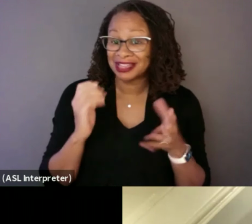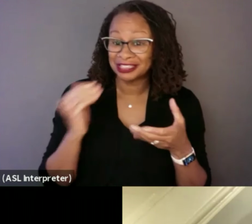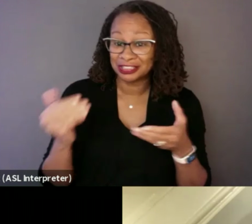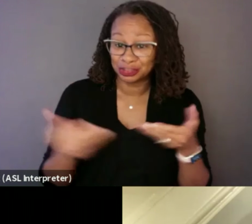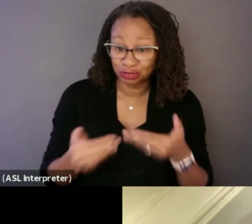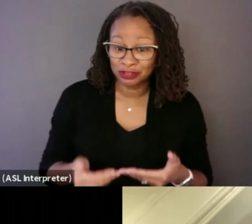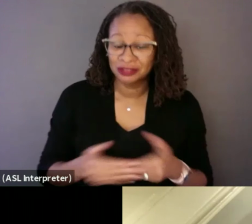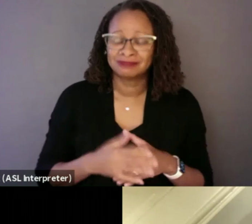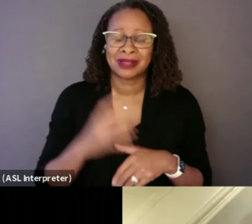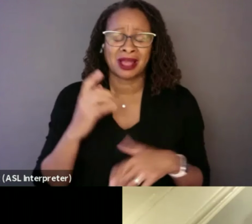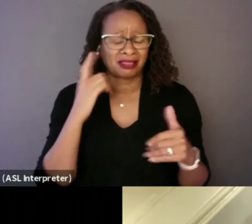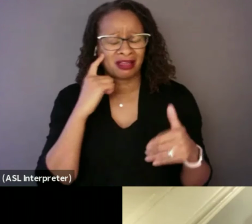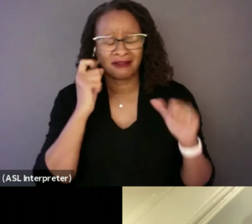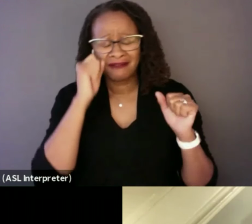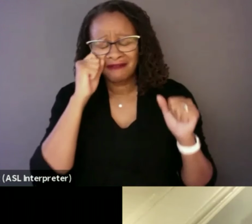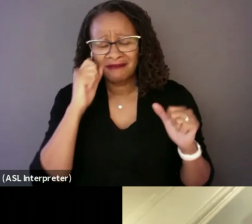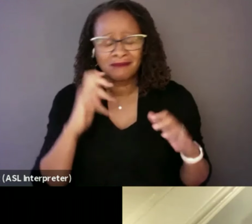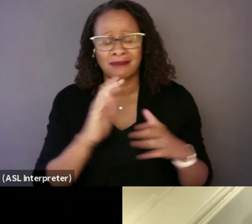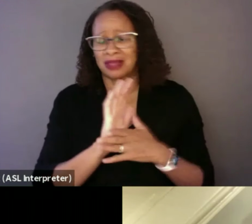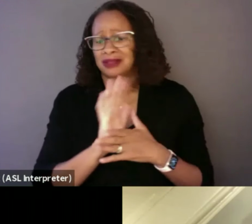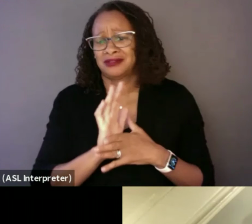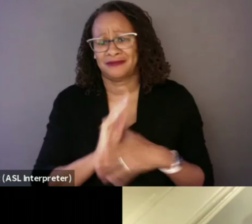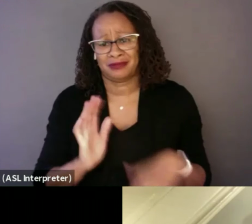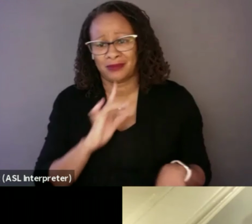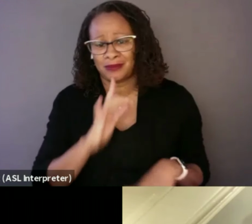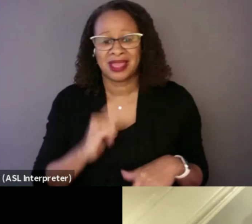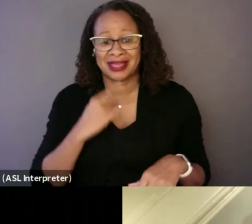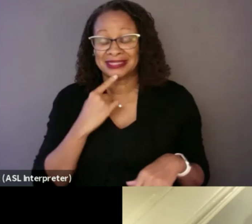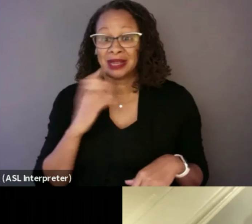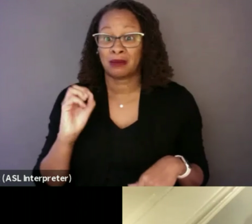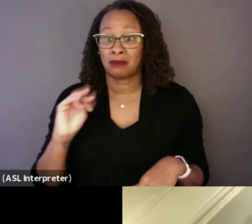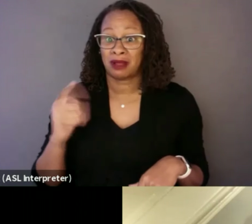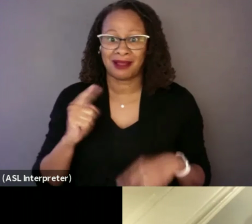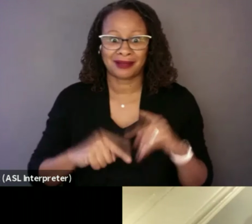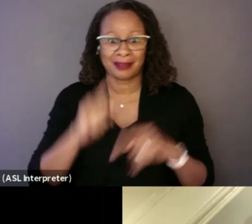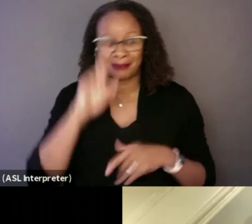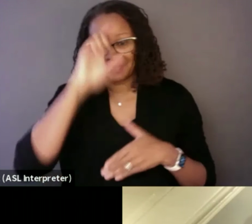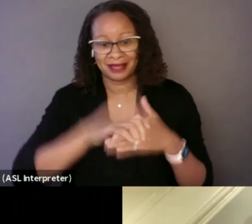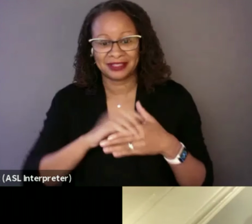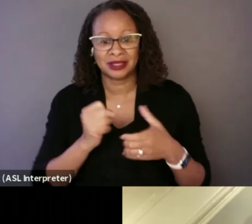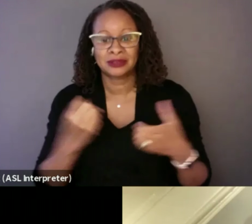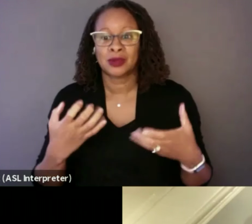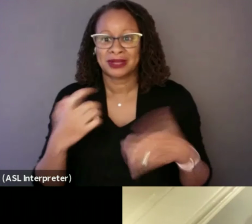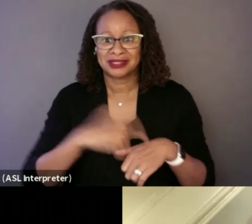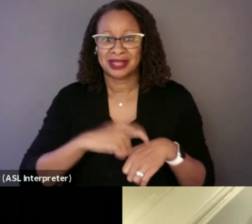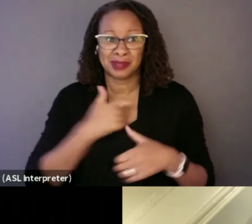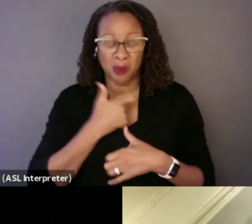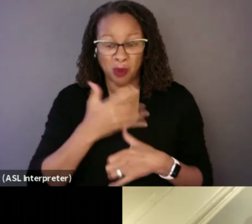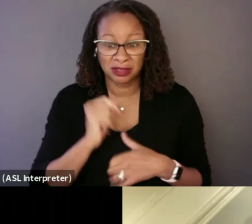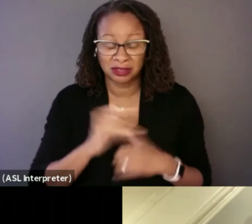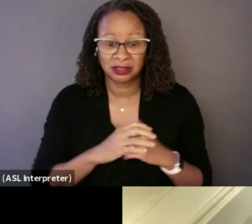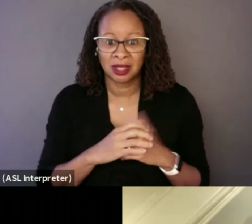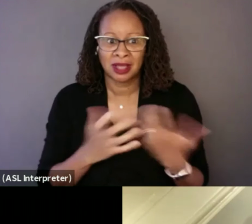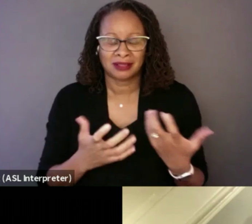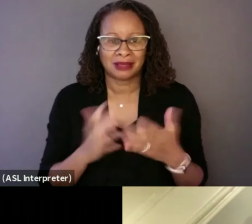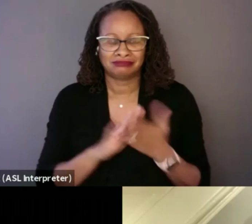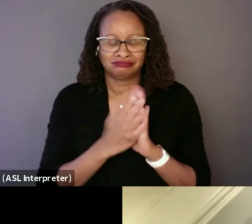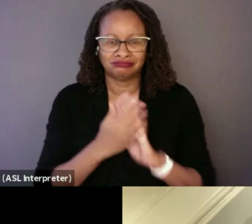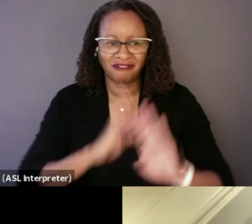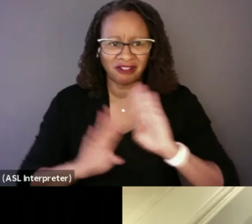was amazing. I said, oh my goodness, I can't believe this so many times while I was watching it, just kind of getting